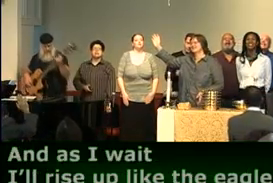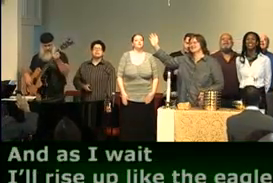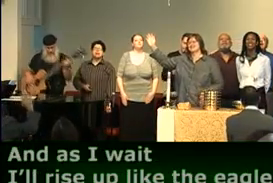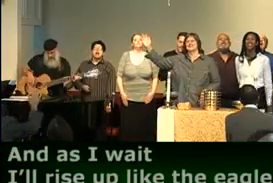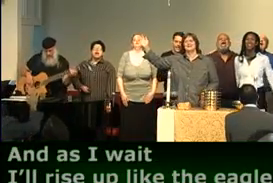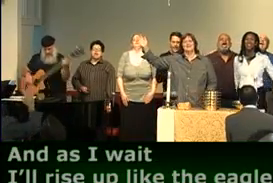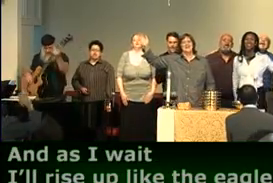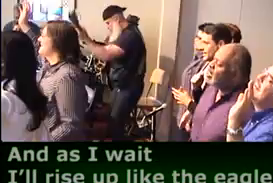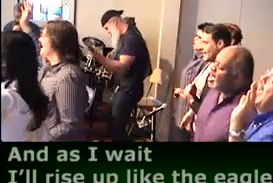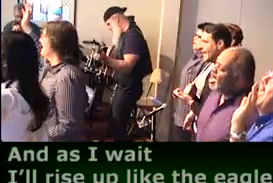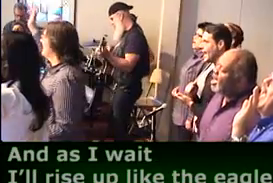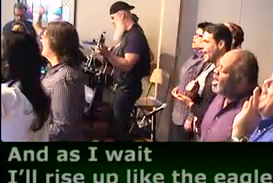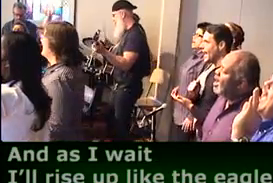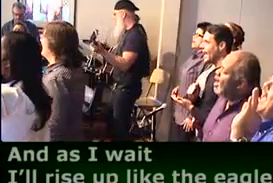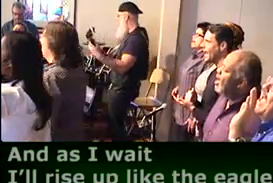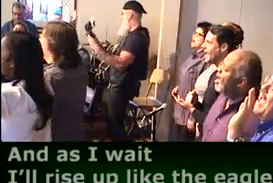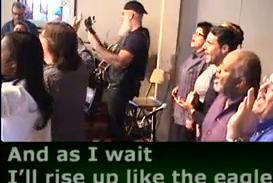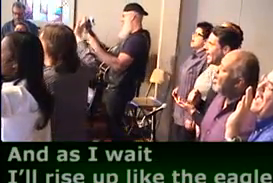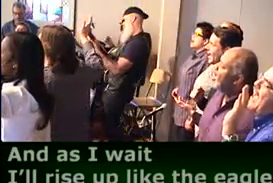your